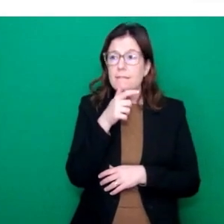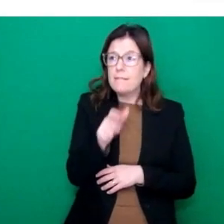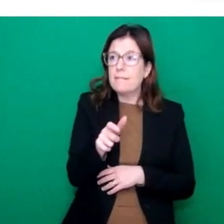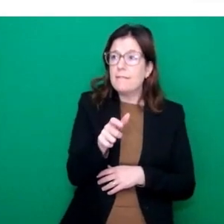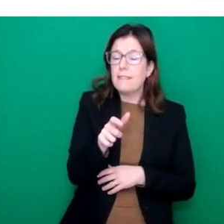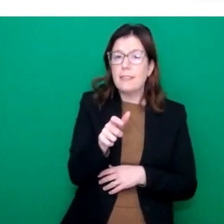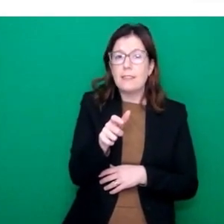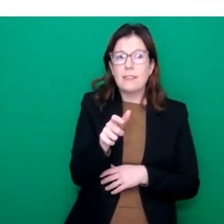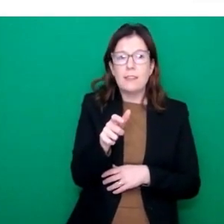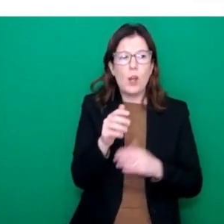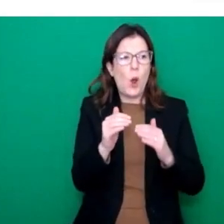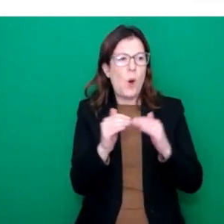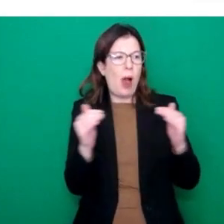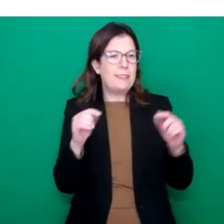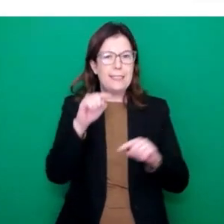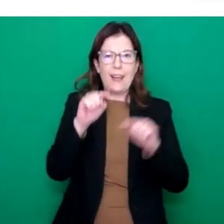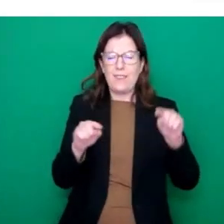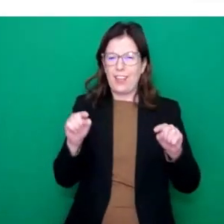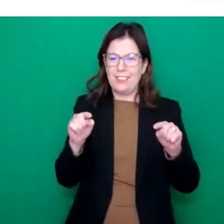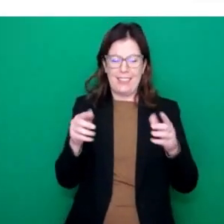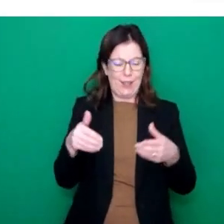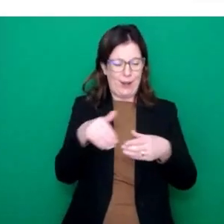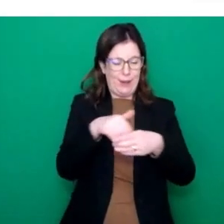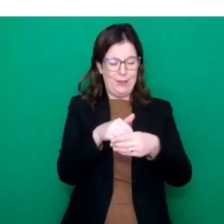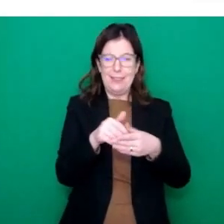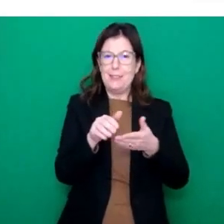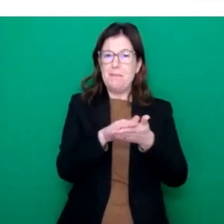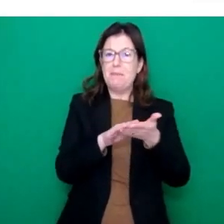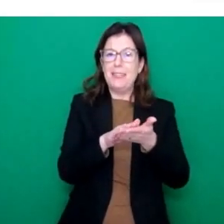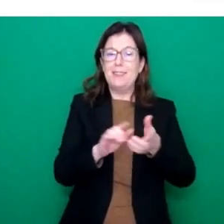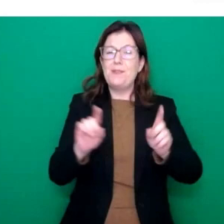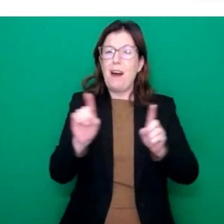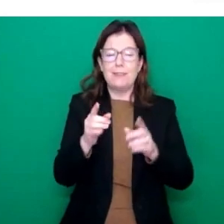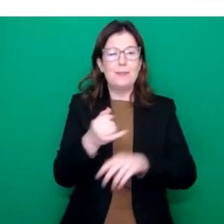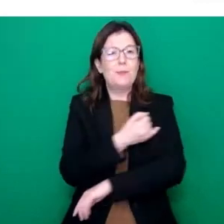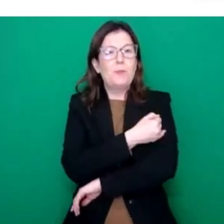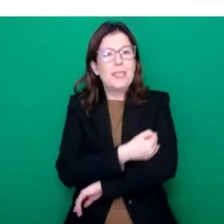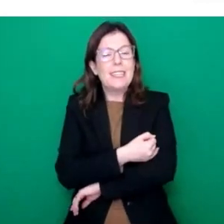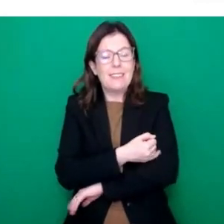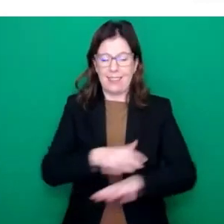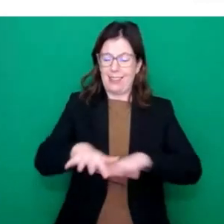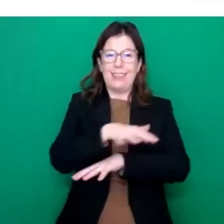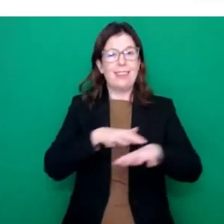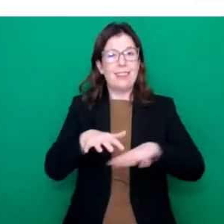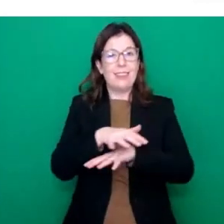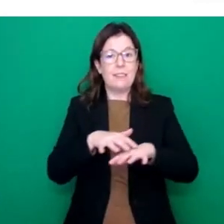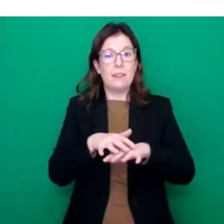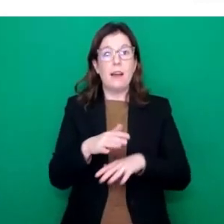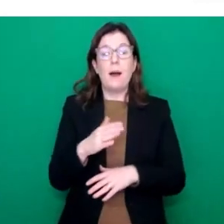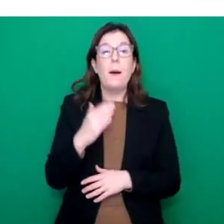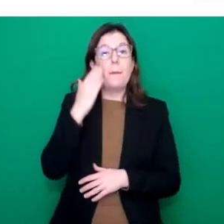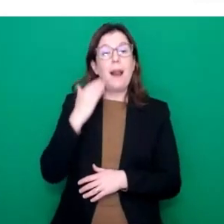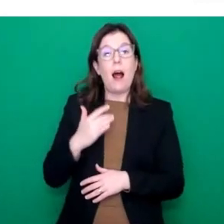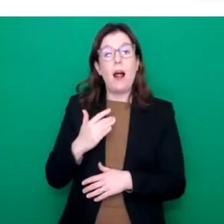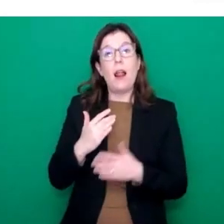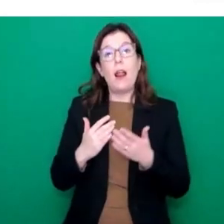term equality and diversity inclusion, EDI. For instance, following the Black Lives Matter movement,